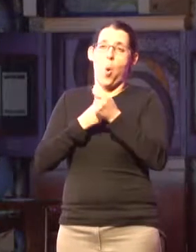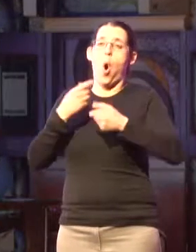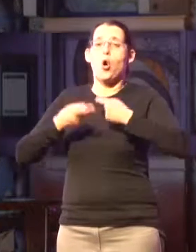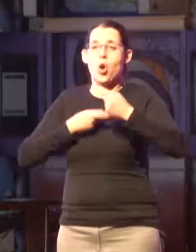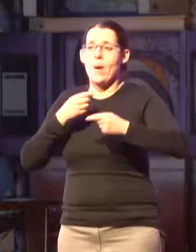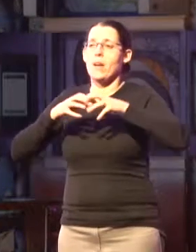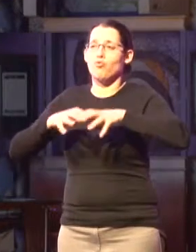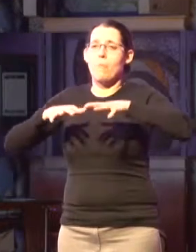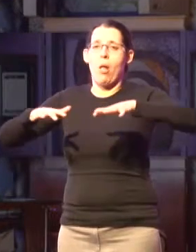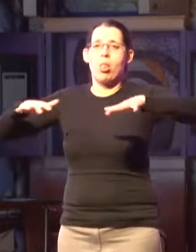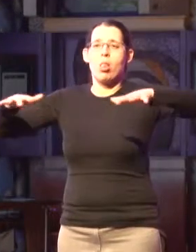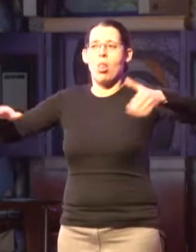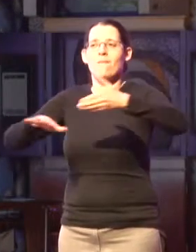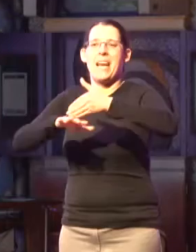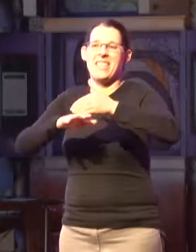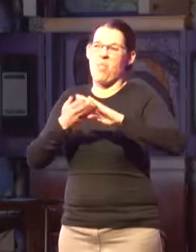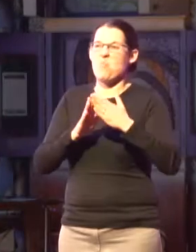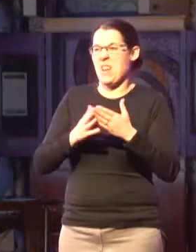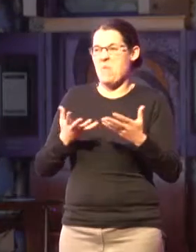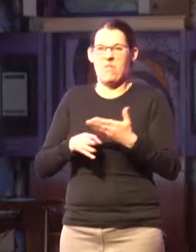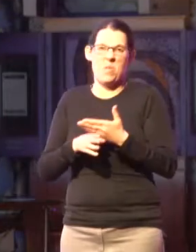has operated in. Great stuff, guys.